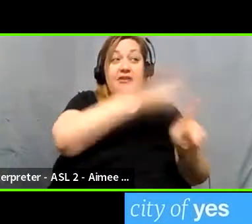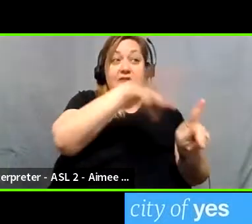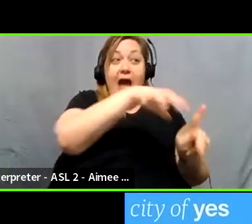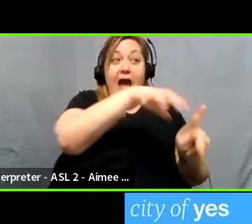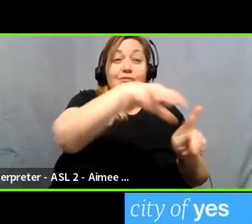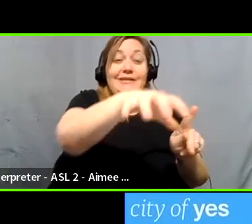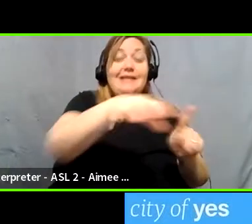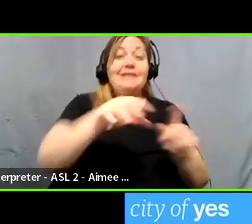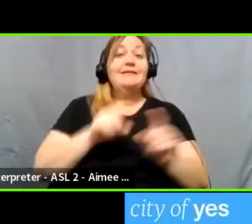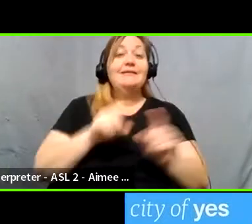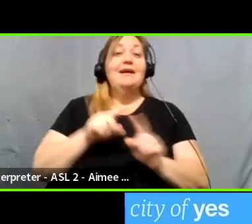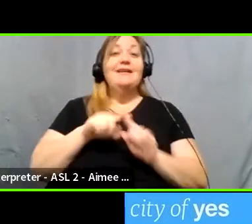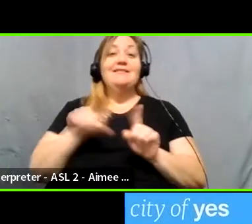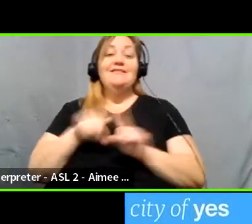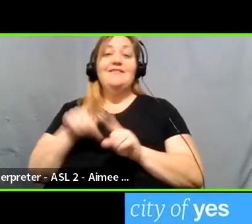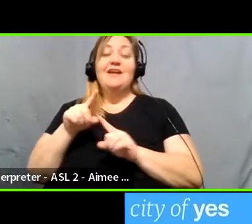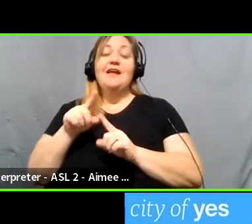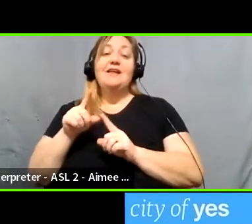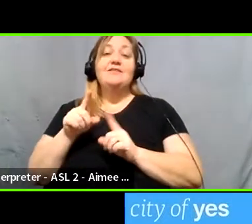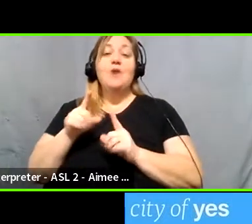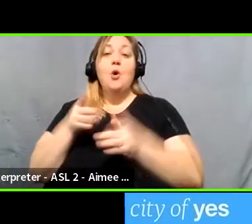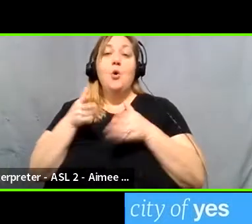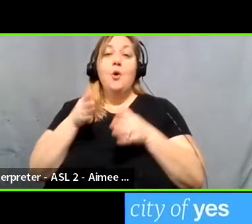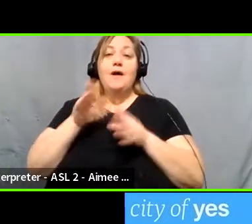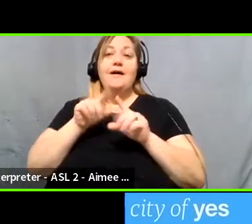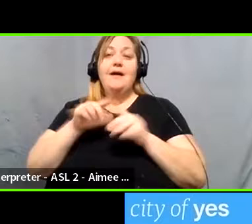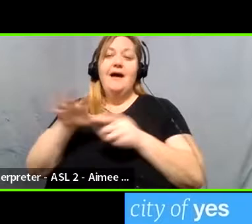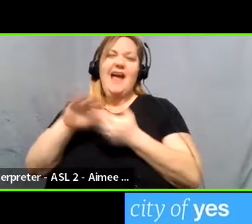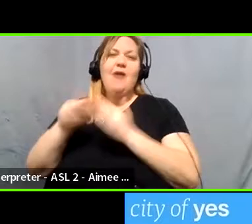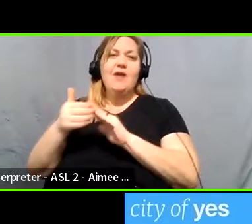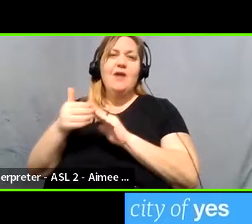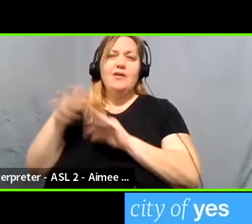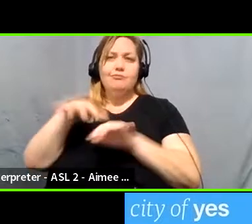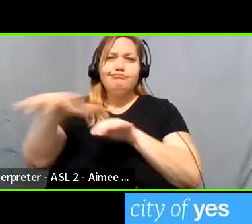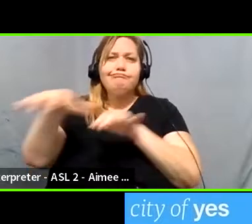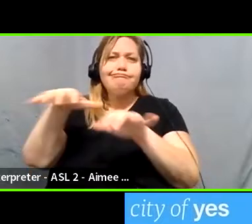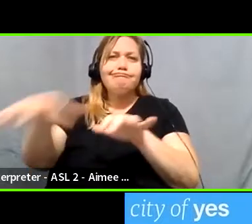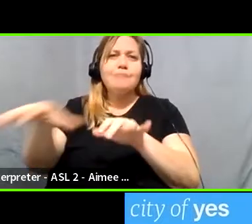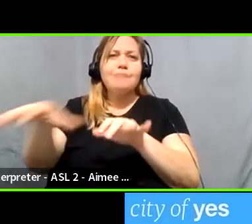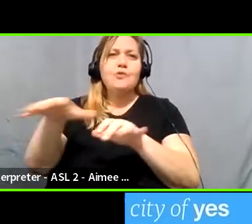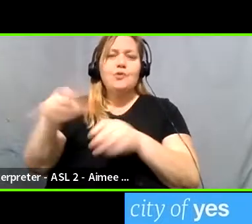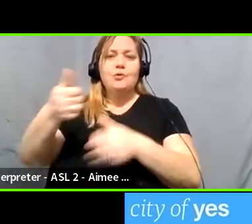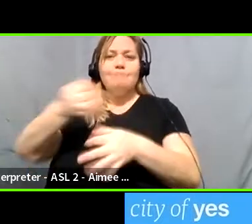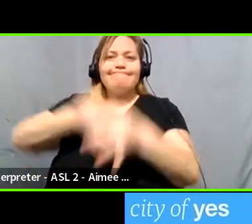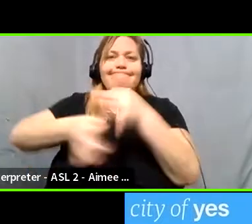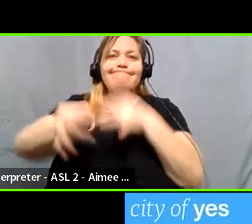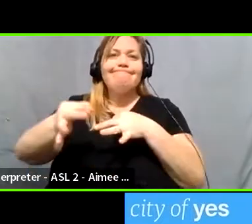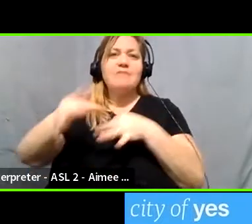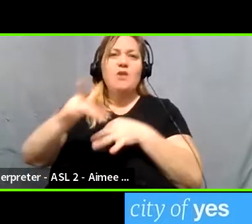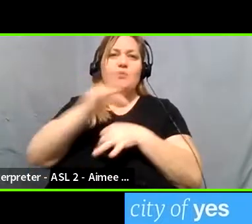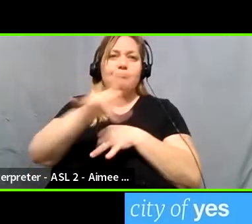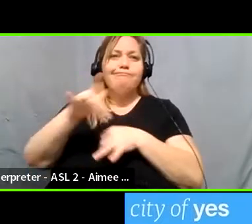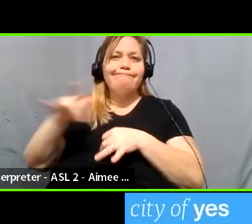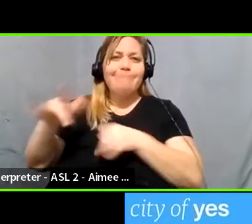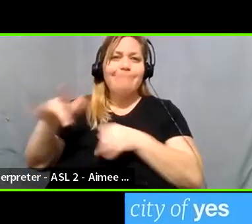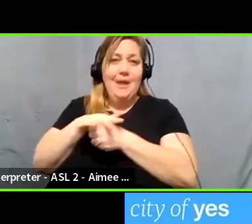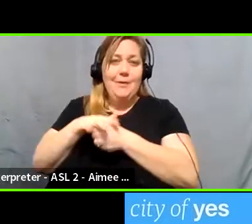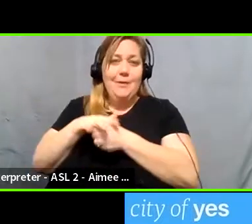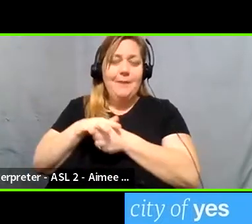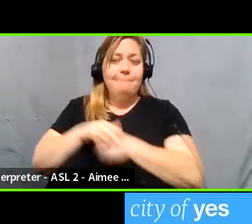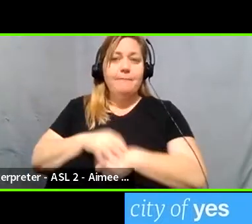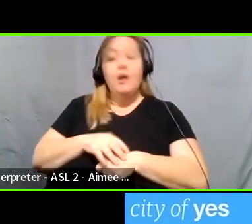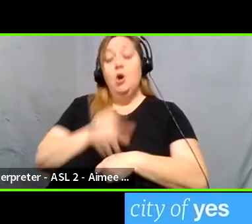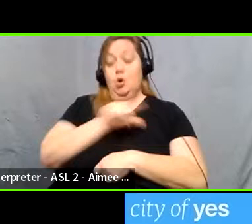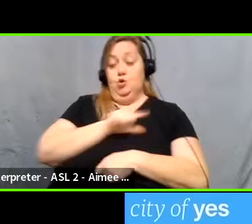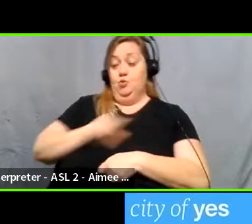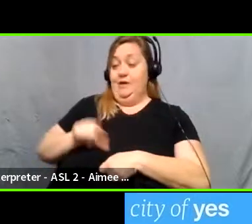niches that have gone underserved in recent years. You know, I've agreed with you in past info sessions too. Queens Community